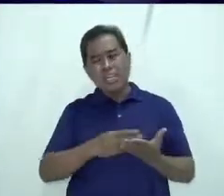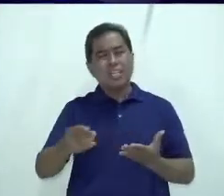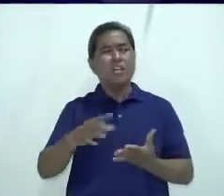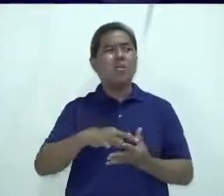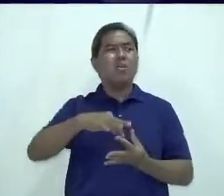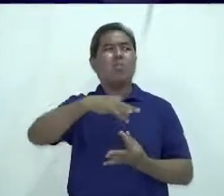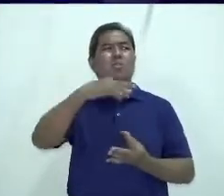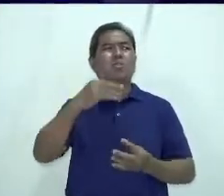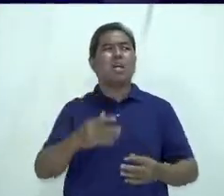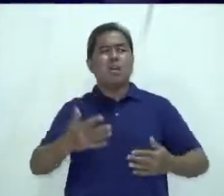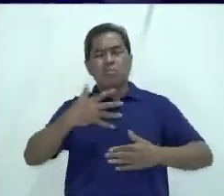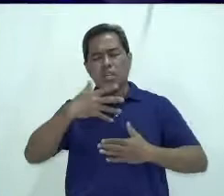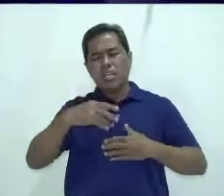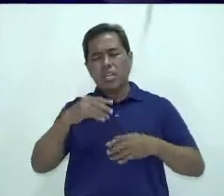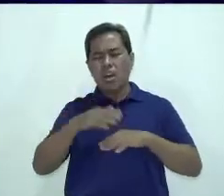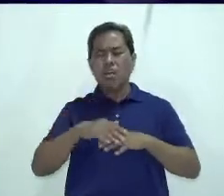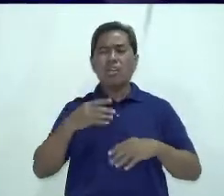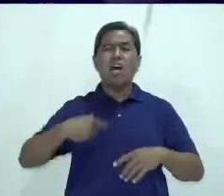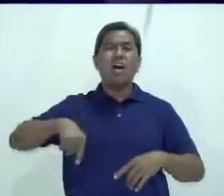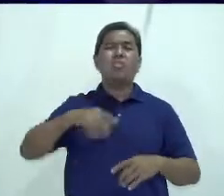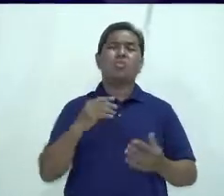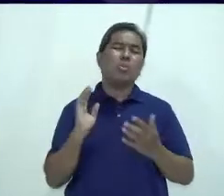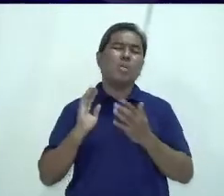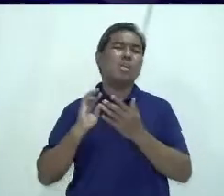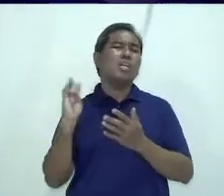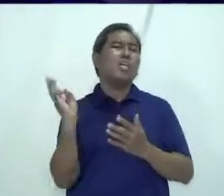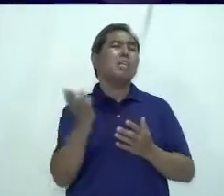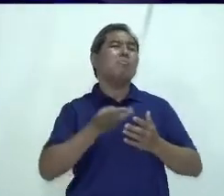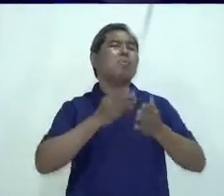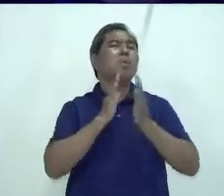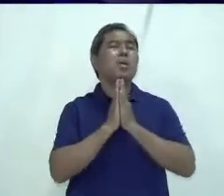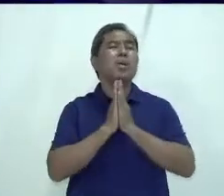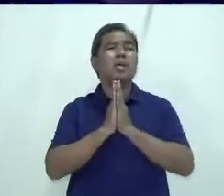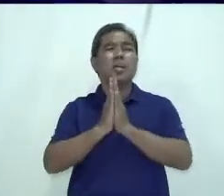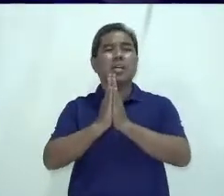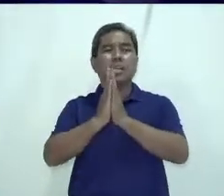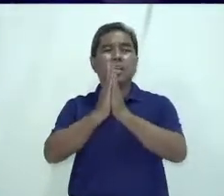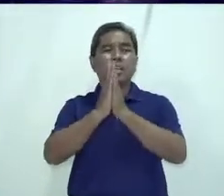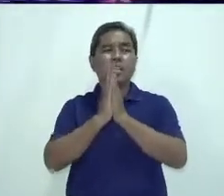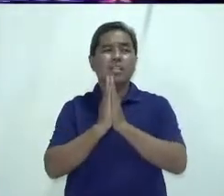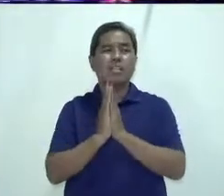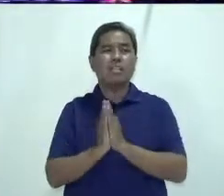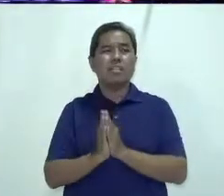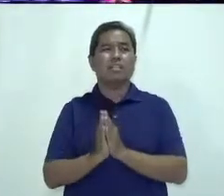Holy Ghost, breathe on us, we pray.